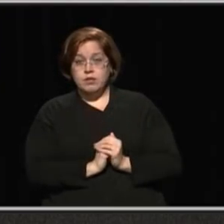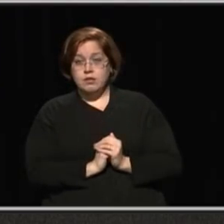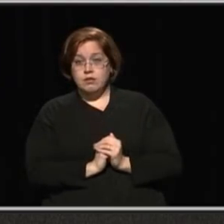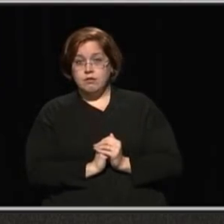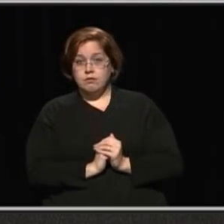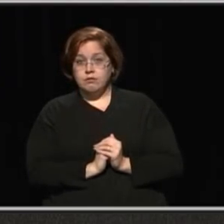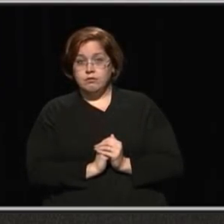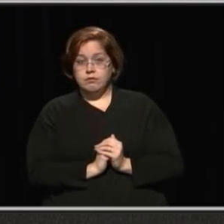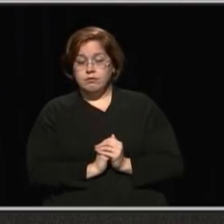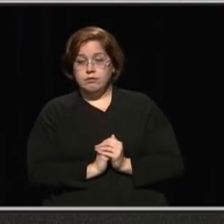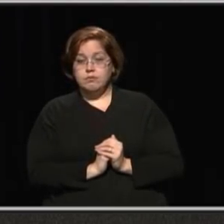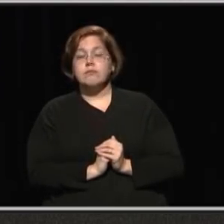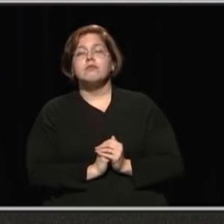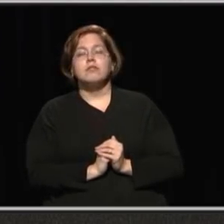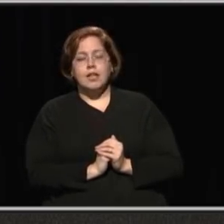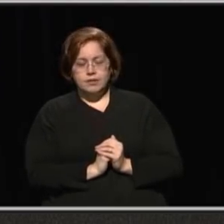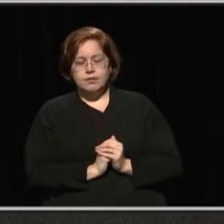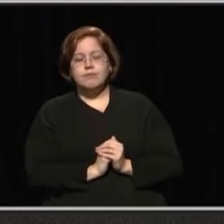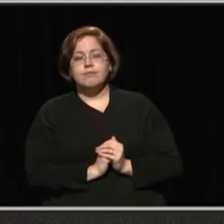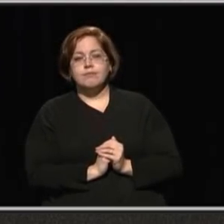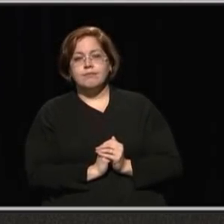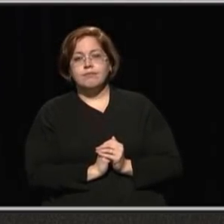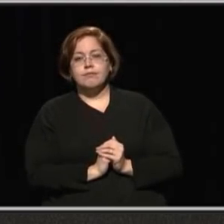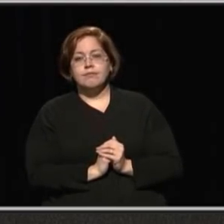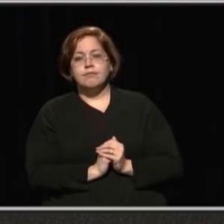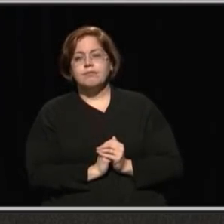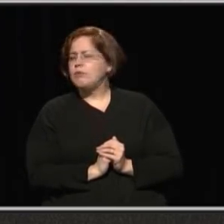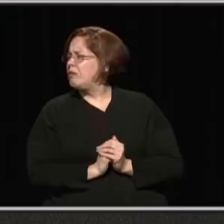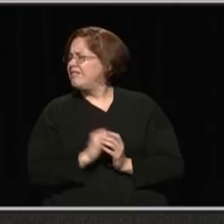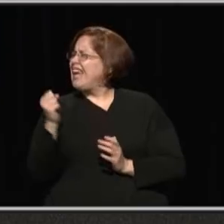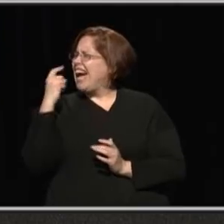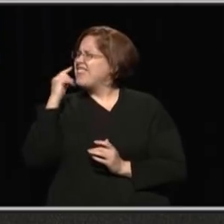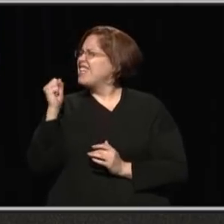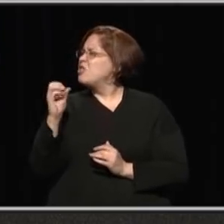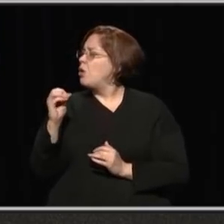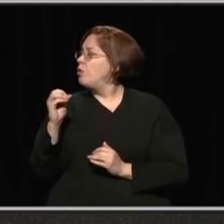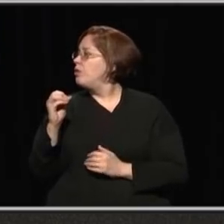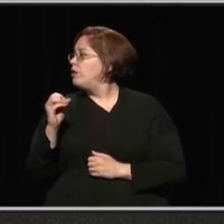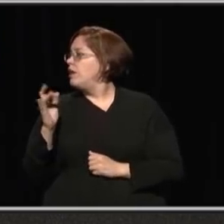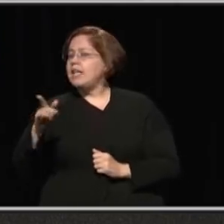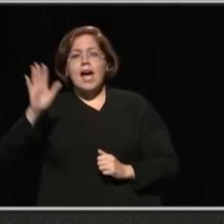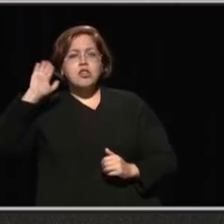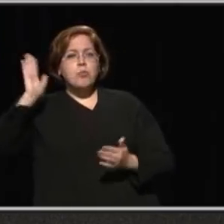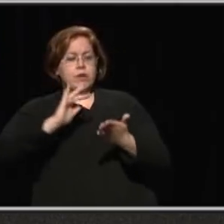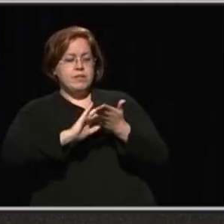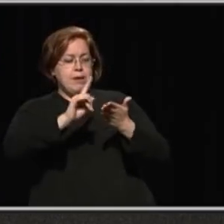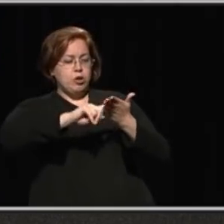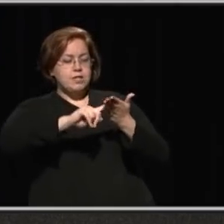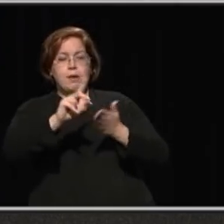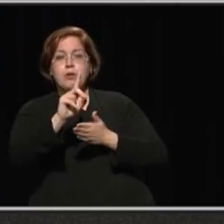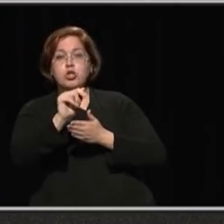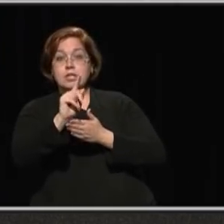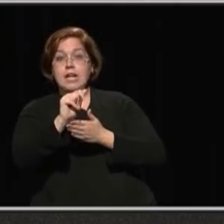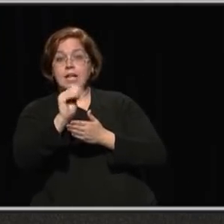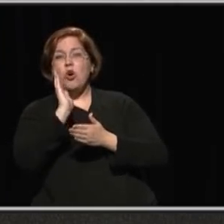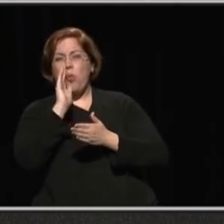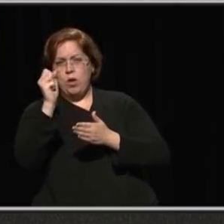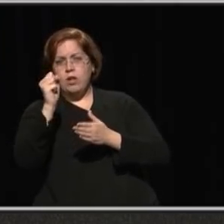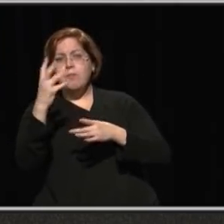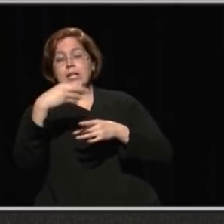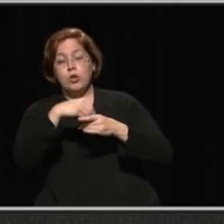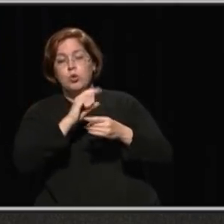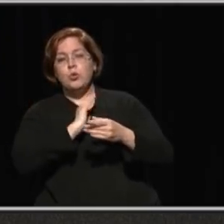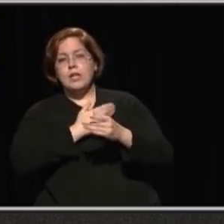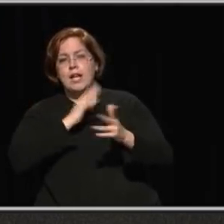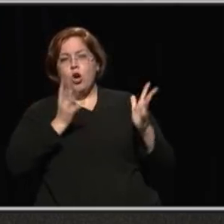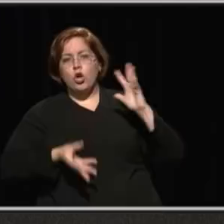previously? Yes. Yeah, I think so. The previous medical examiner's data would have Yes. been included in our Correct.